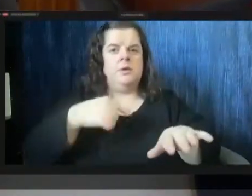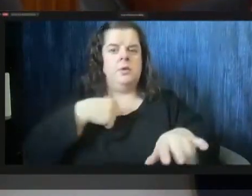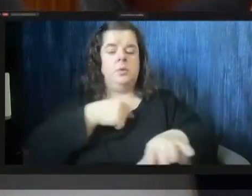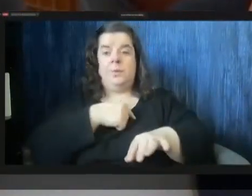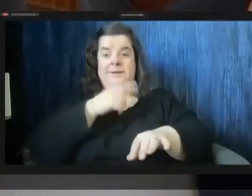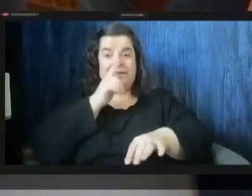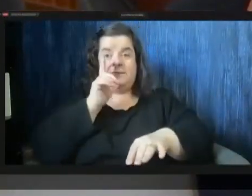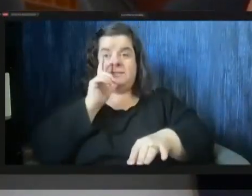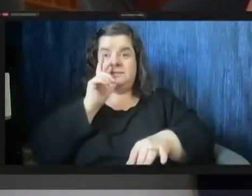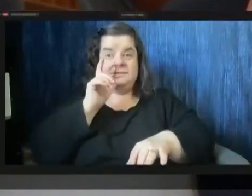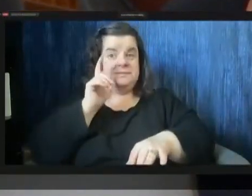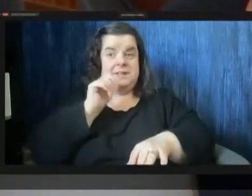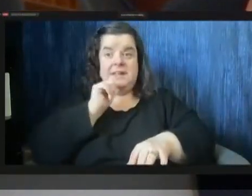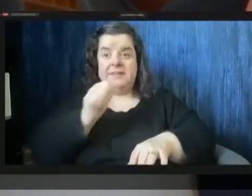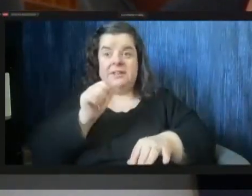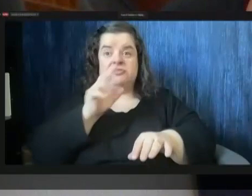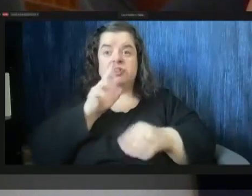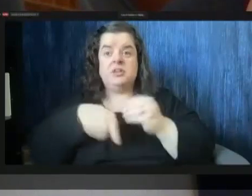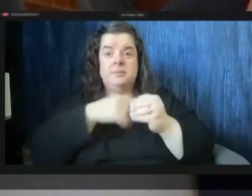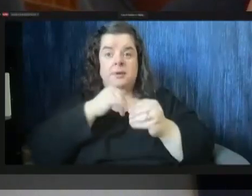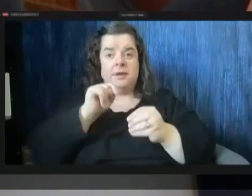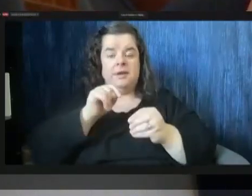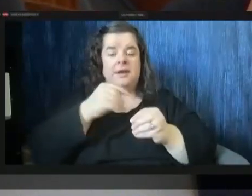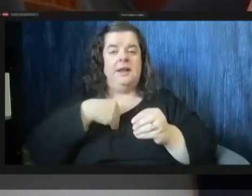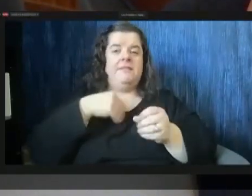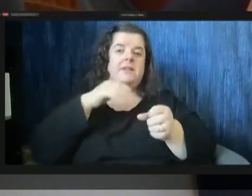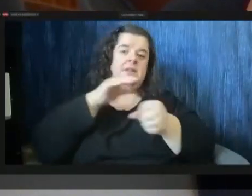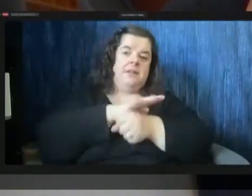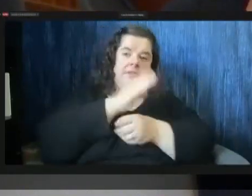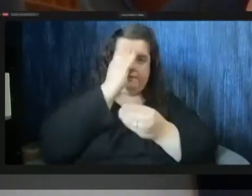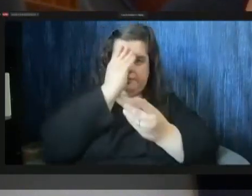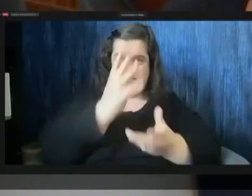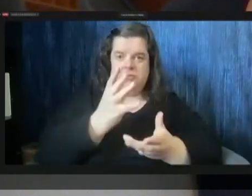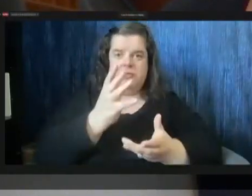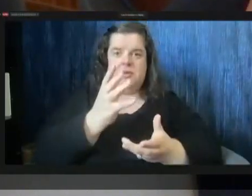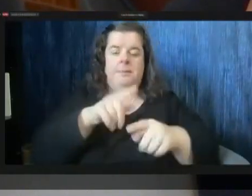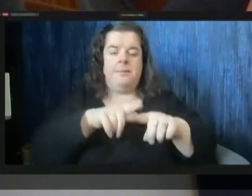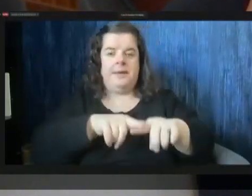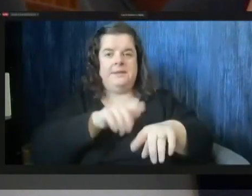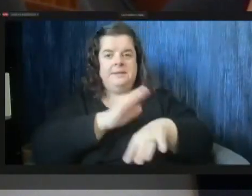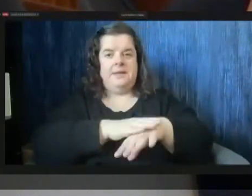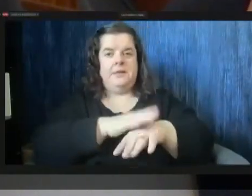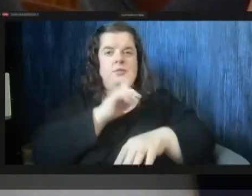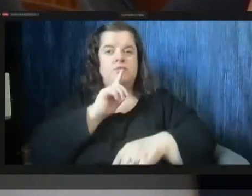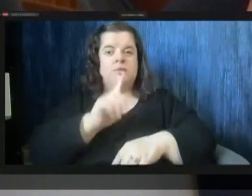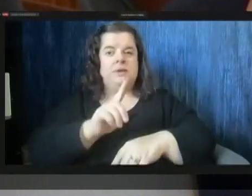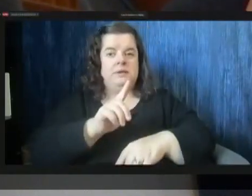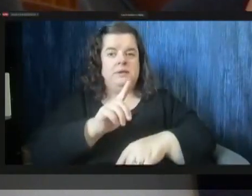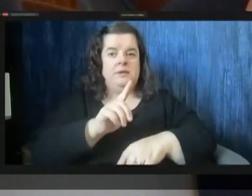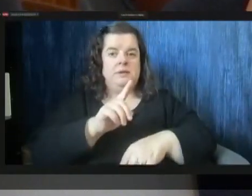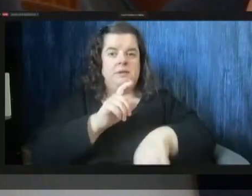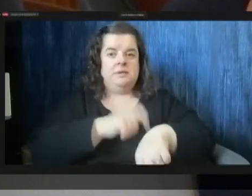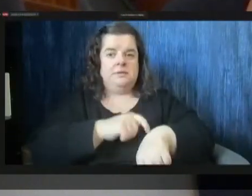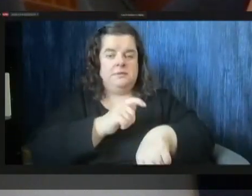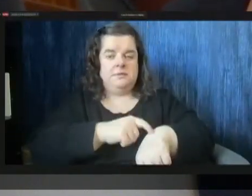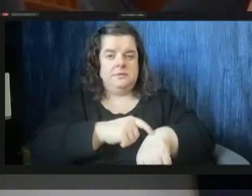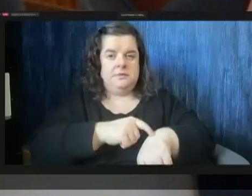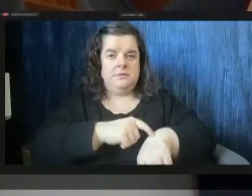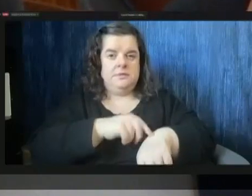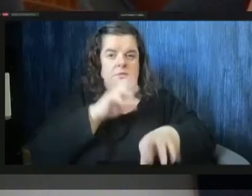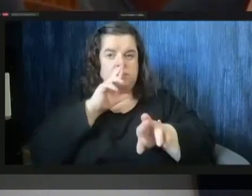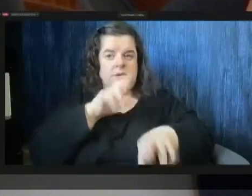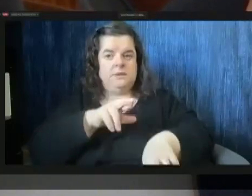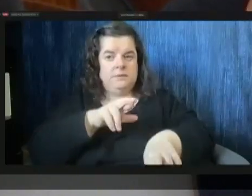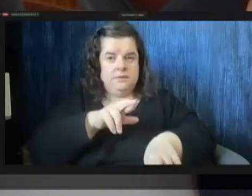it, but we definitely want to make sure that we're putting out information that is based upon like real time responses